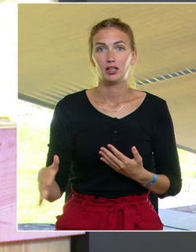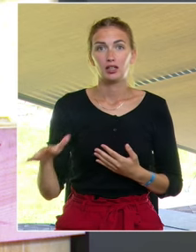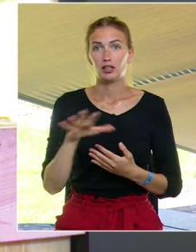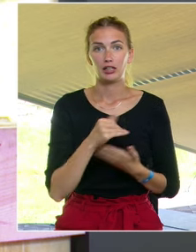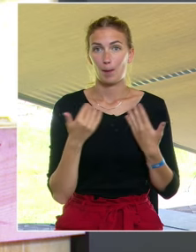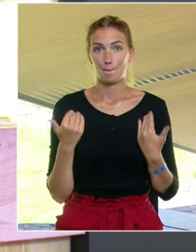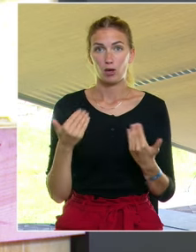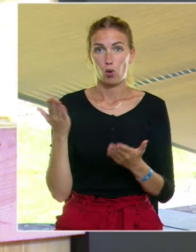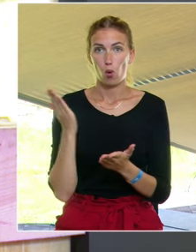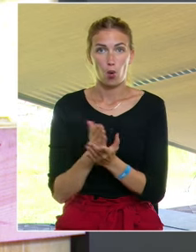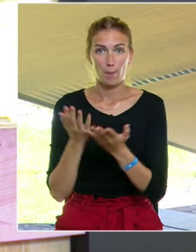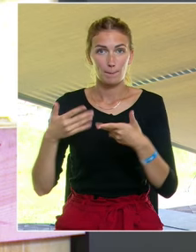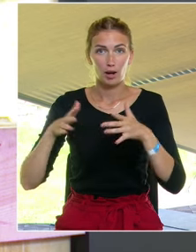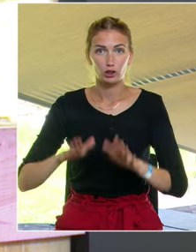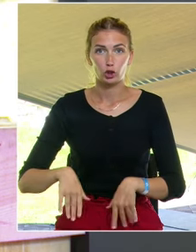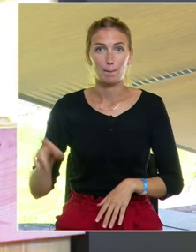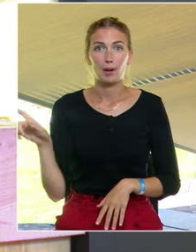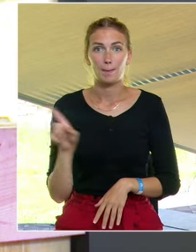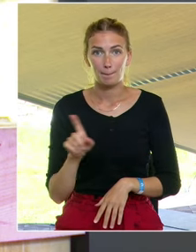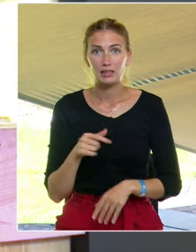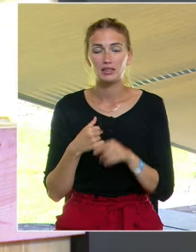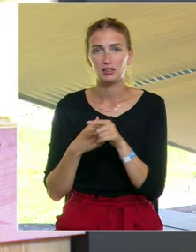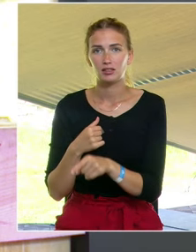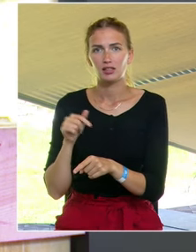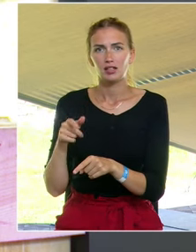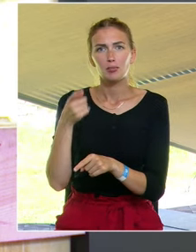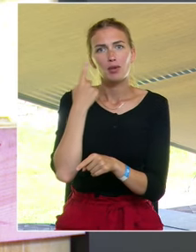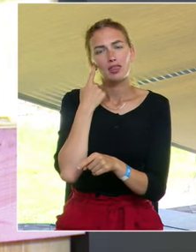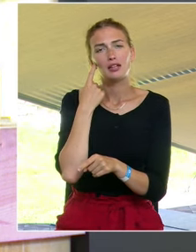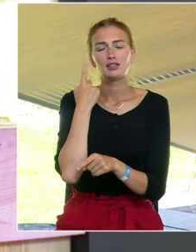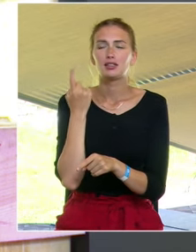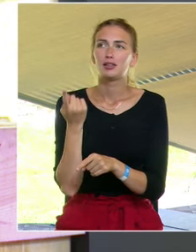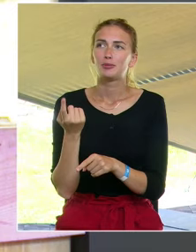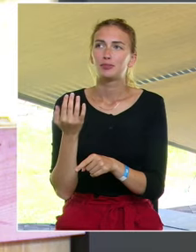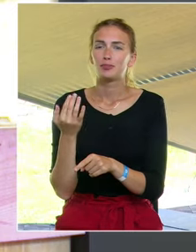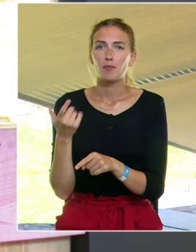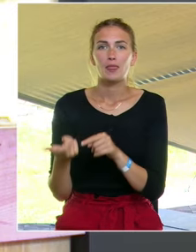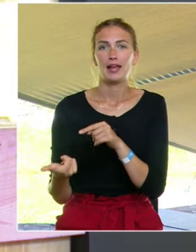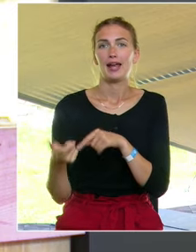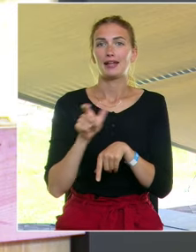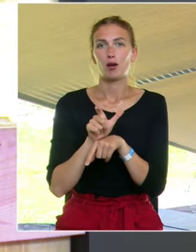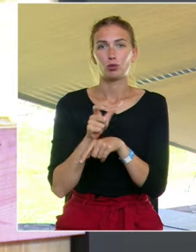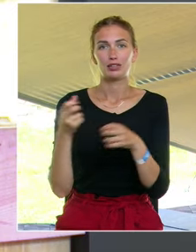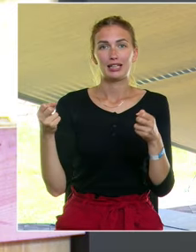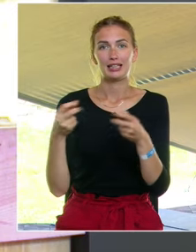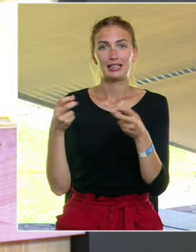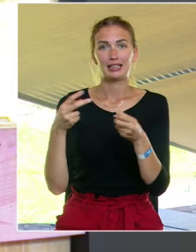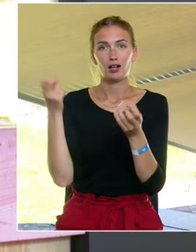that is already existing, and in some sense it's also been reasonable that most of the digital culture